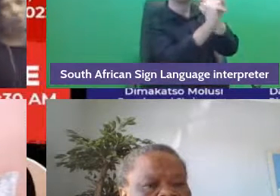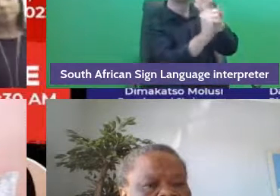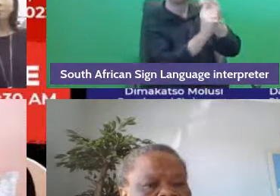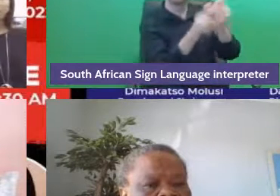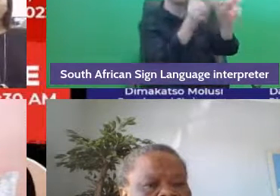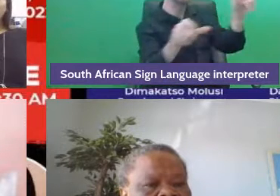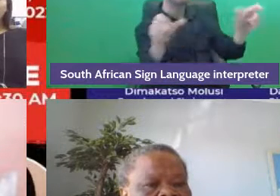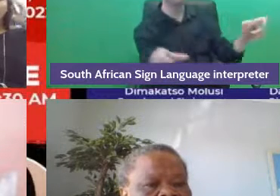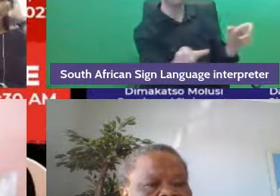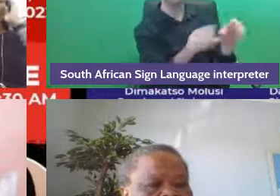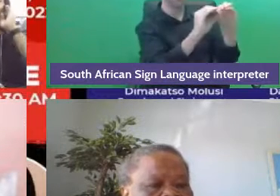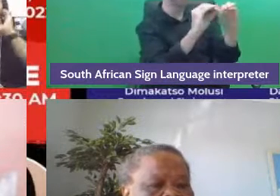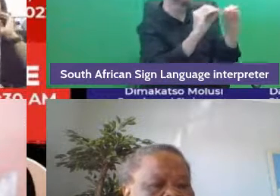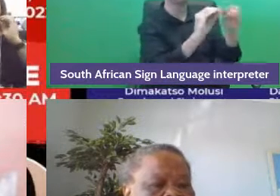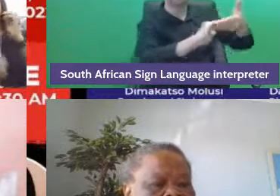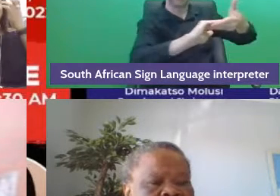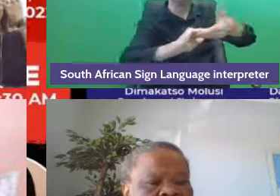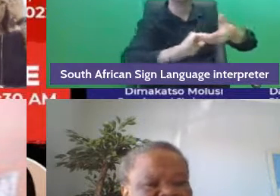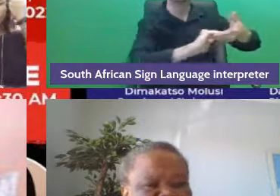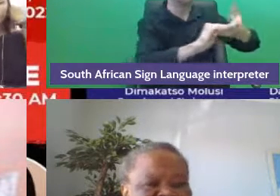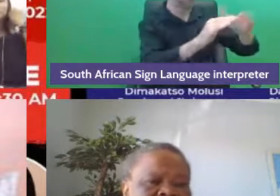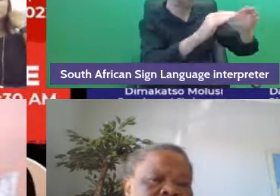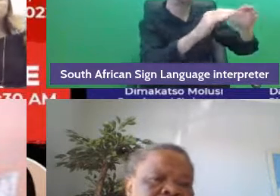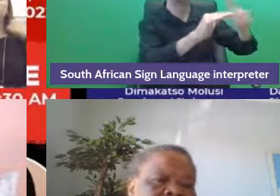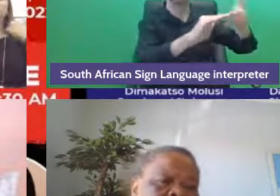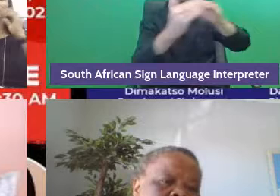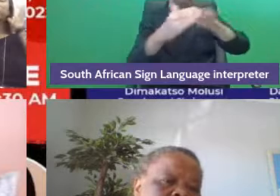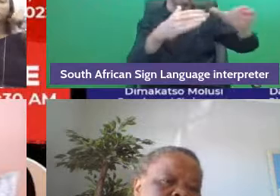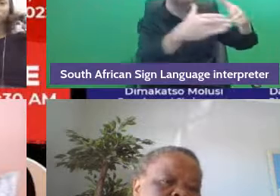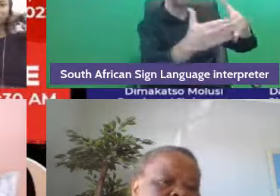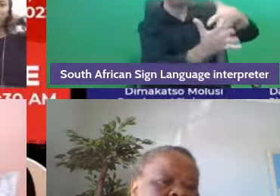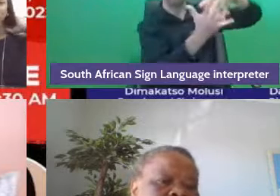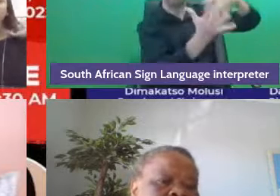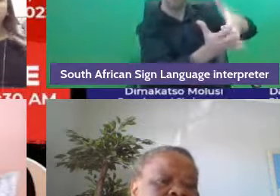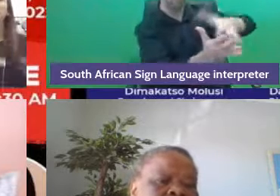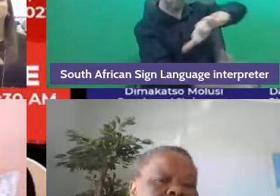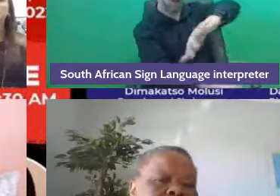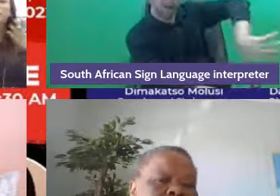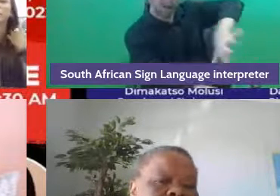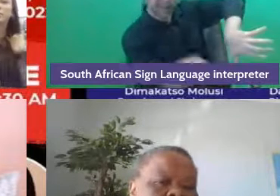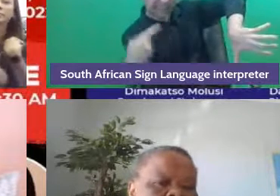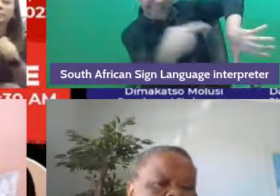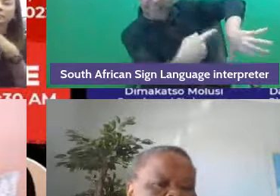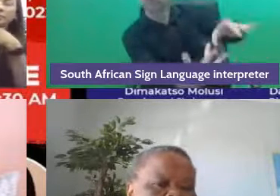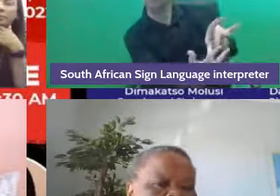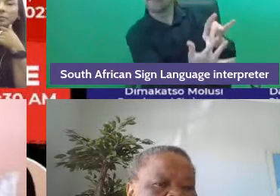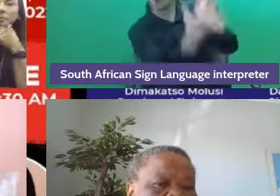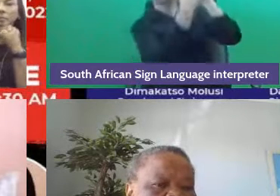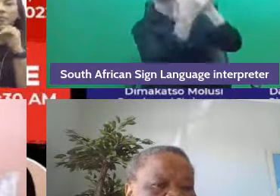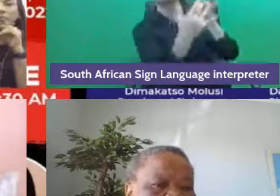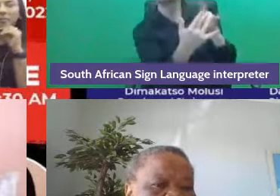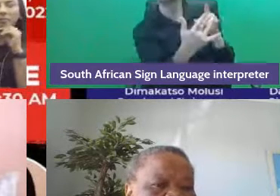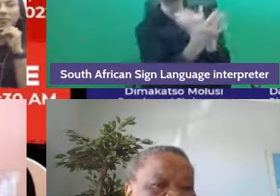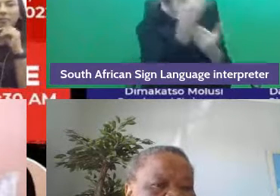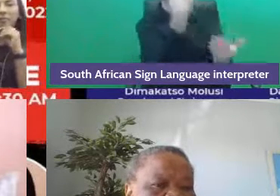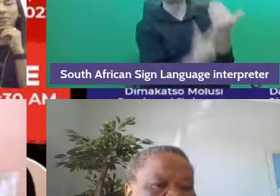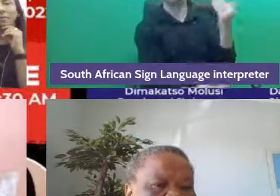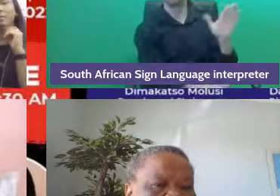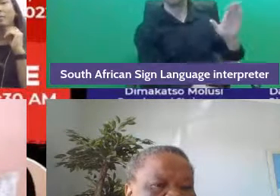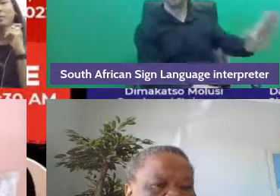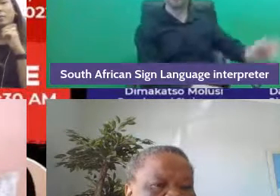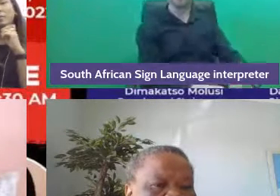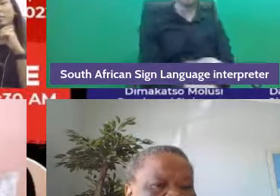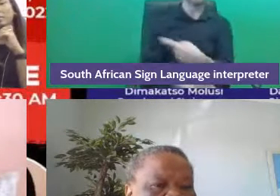and vulnerable community members, including people living with disabilities. And the director will tell us more about